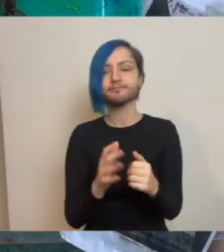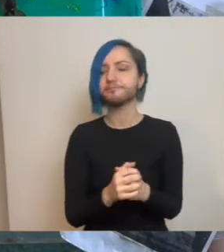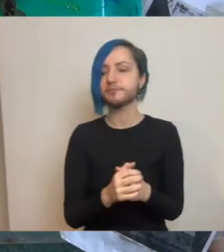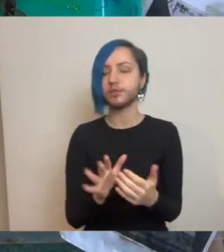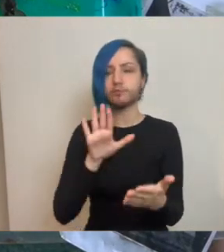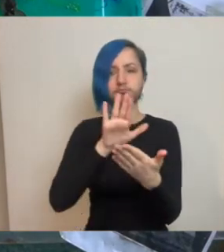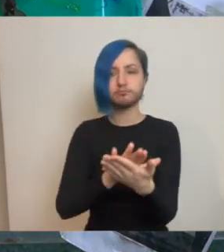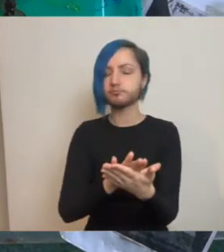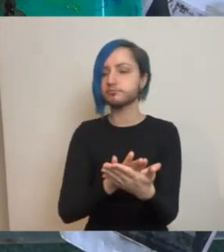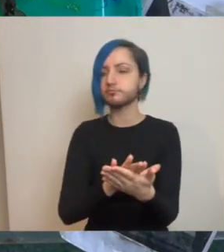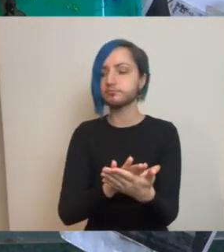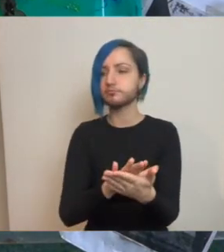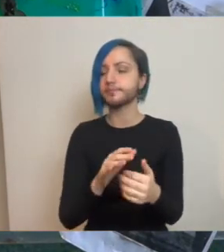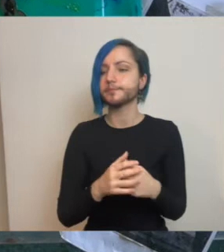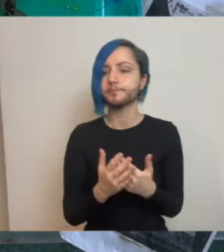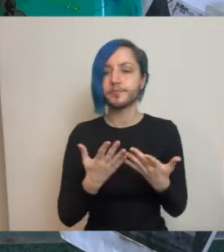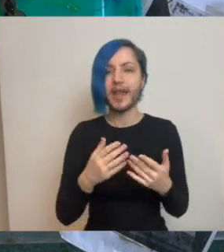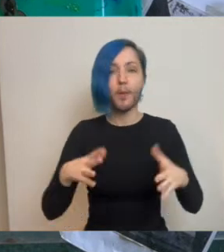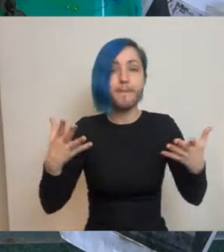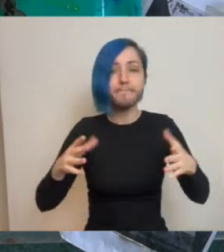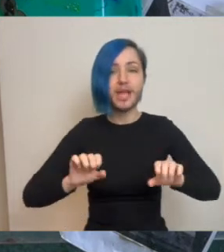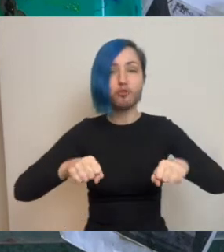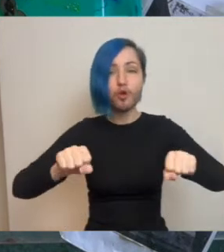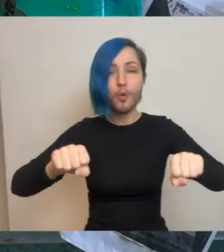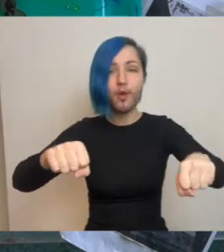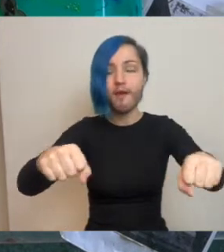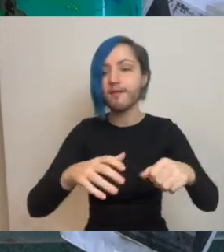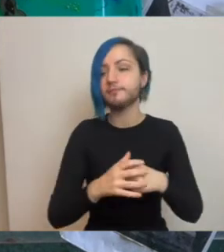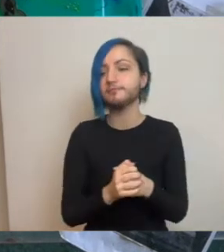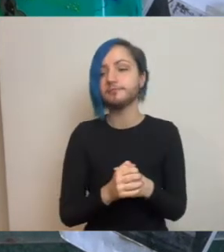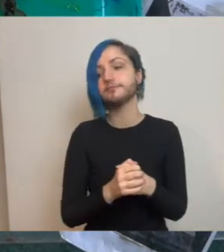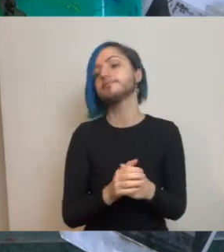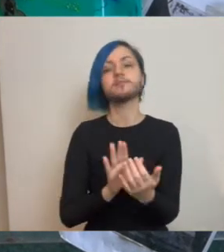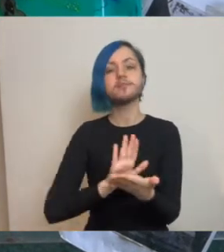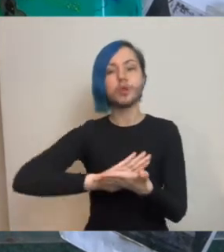and I'm going to pick up my massive roller just to take the paint off.